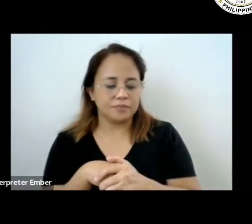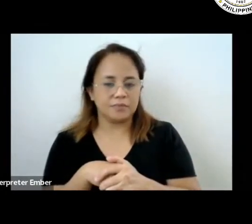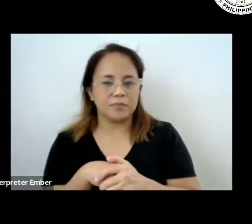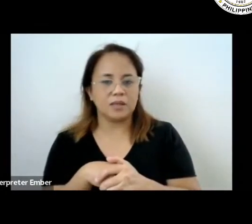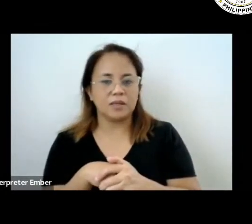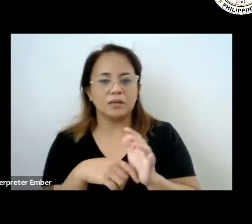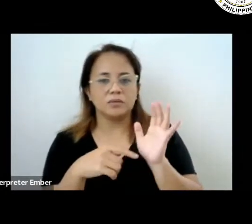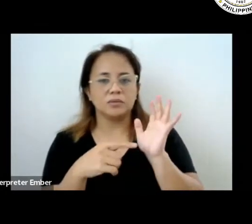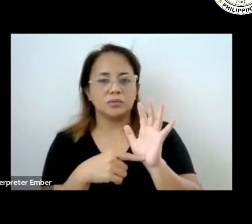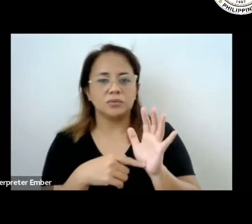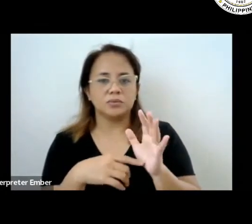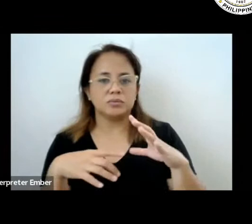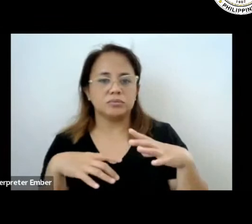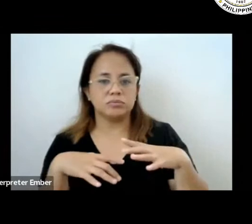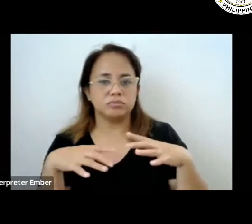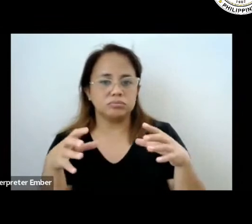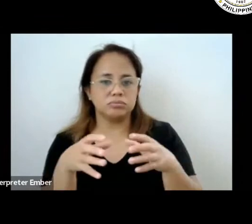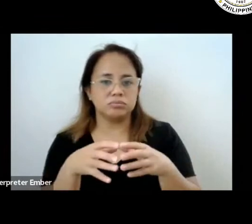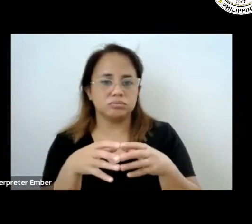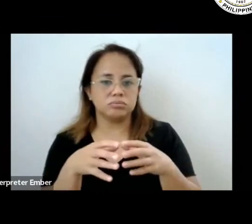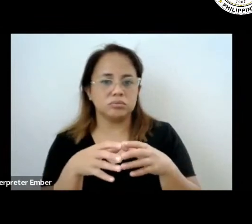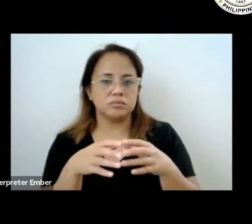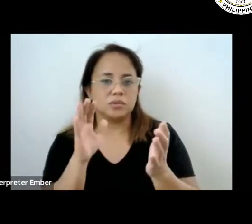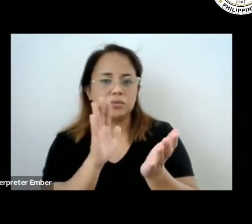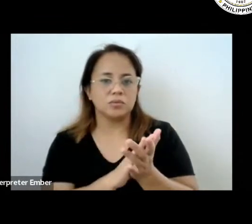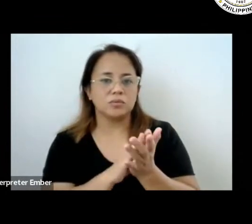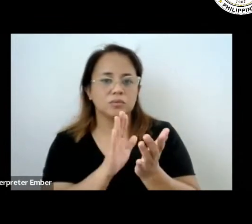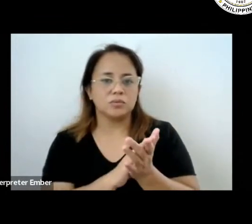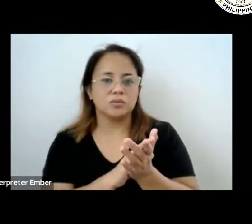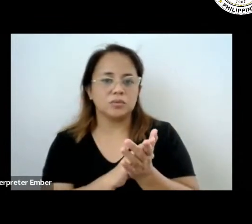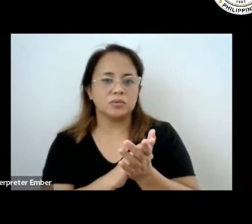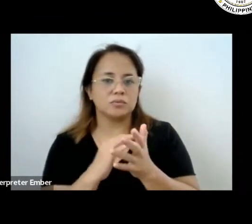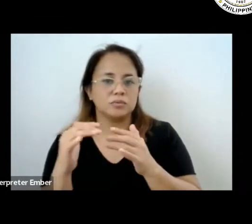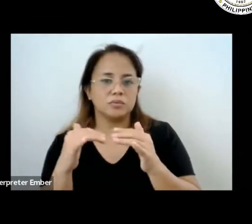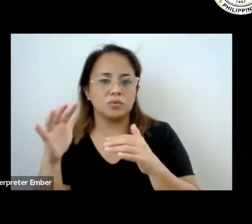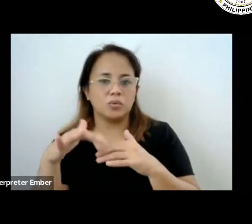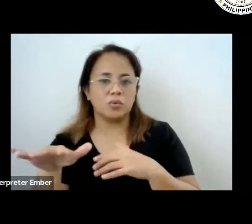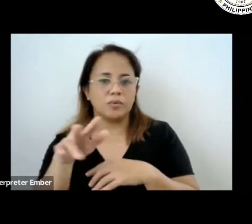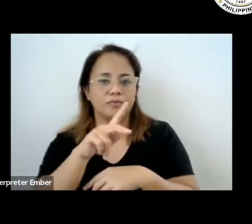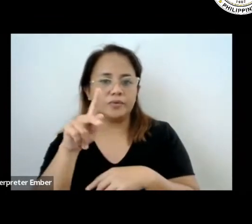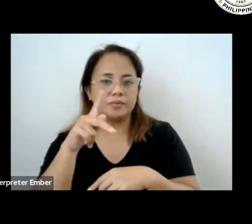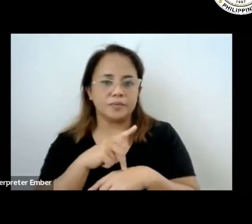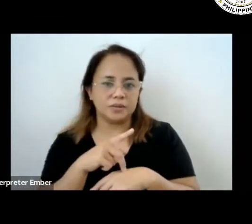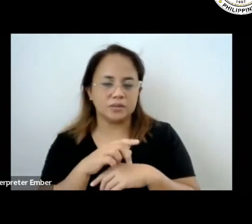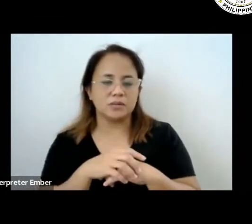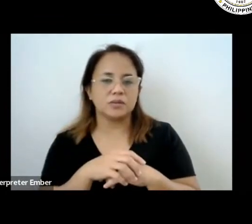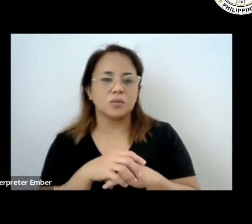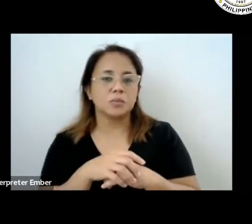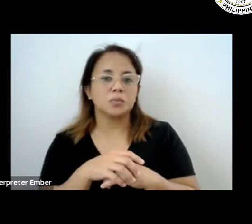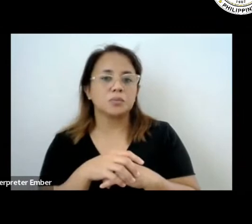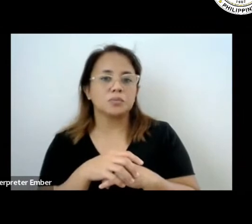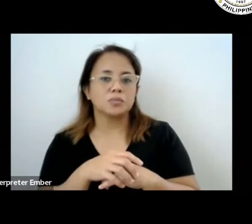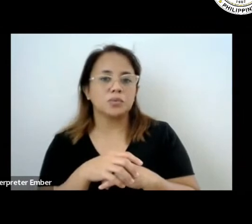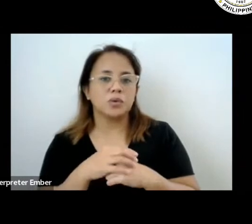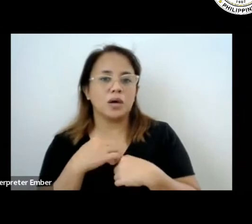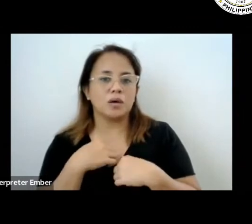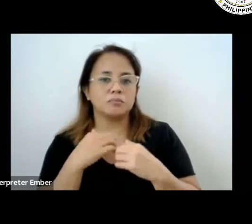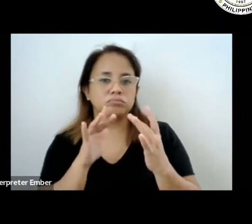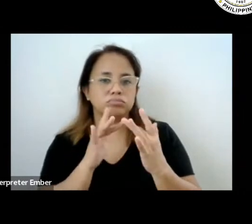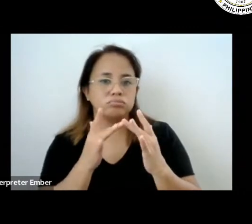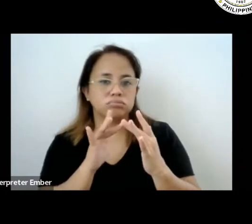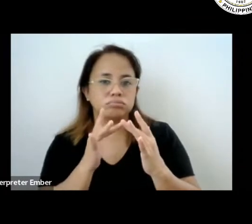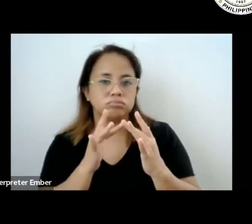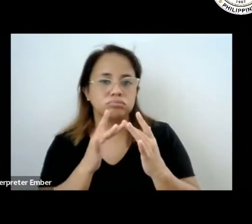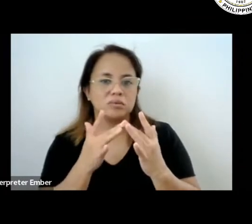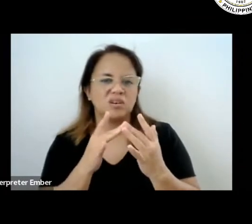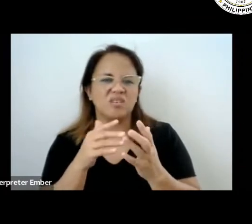enlighten the committee if meron na silang school map, mapping of the whole Philippines kung saan merong mga internet or medyo mahina